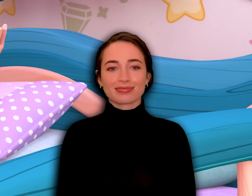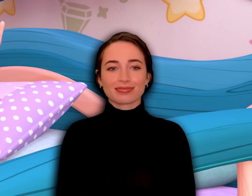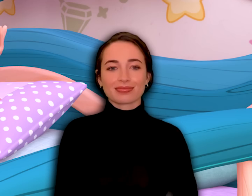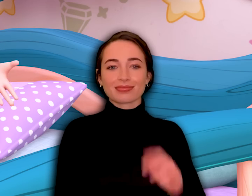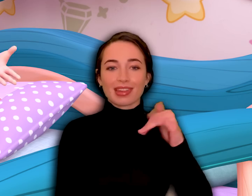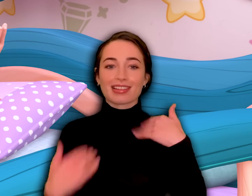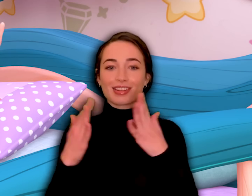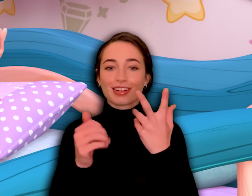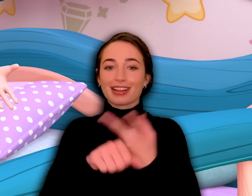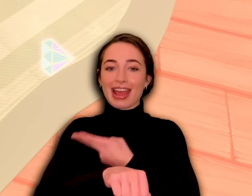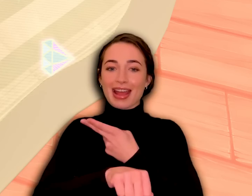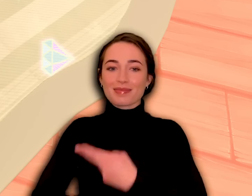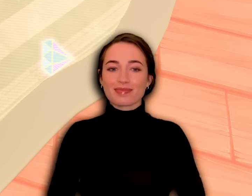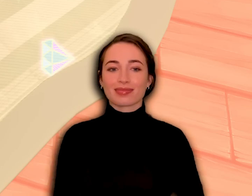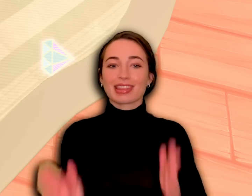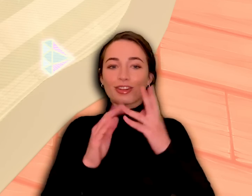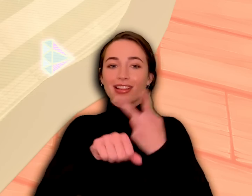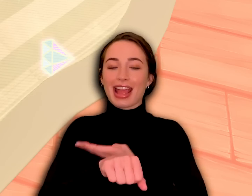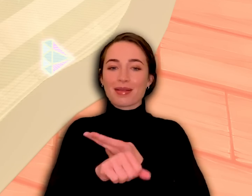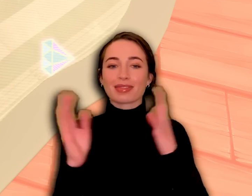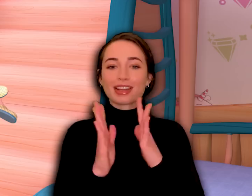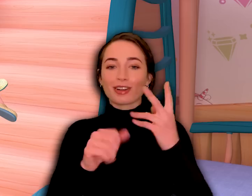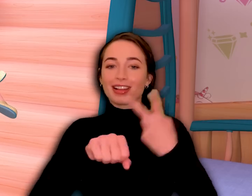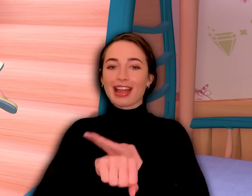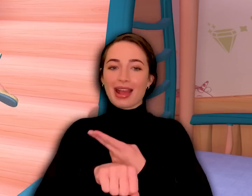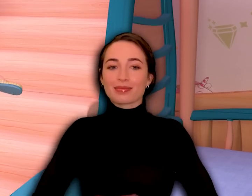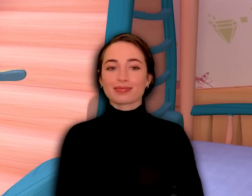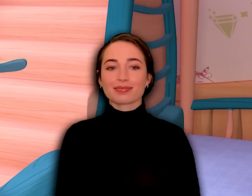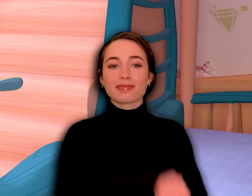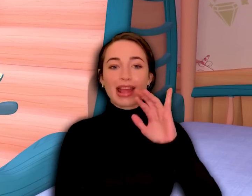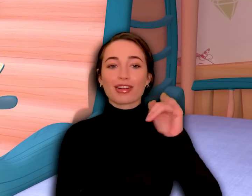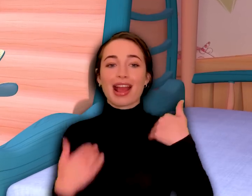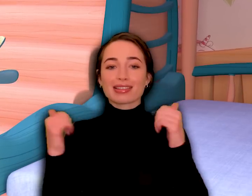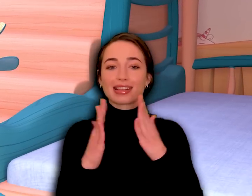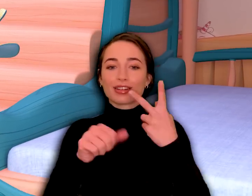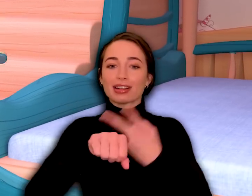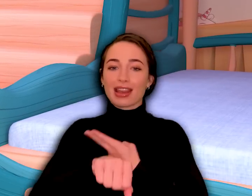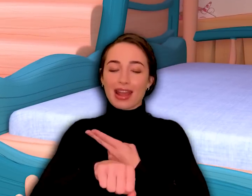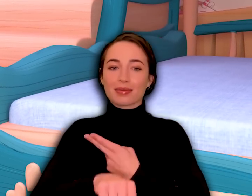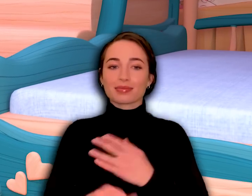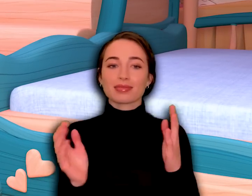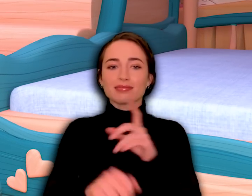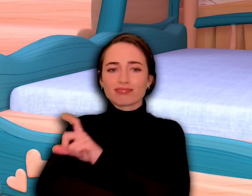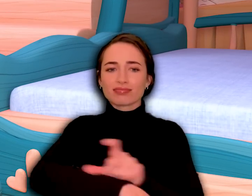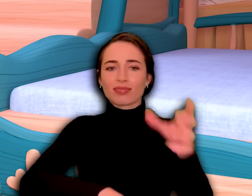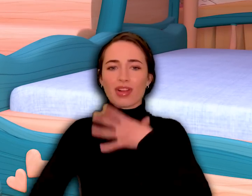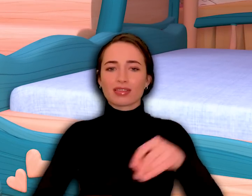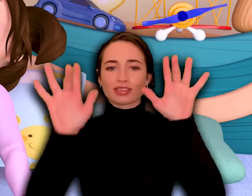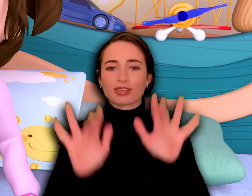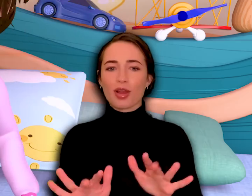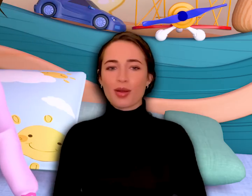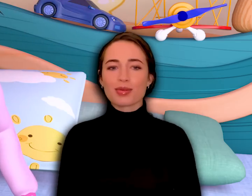lamb Mary had a little lamb little lamb little lamb Mary had a little lamb its